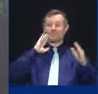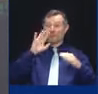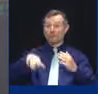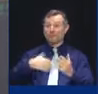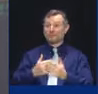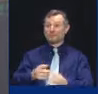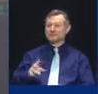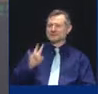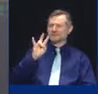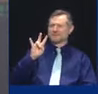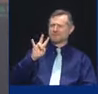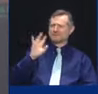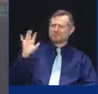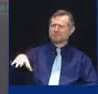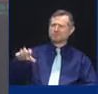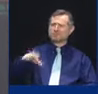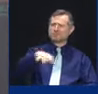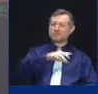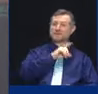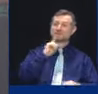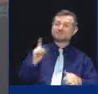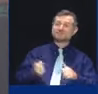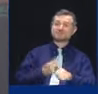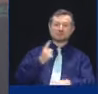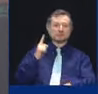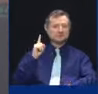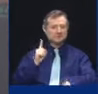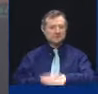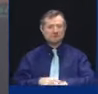lands for the first time to our guests.